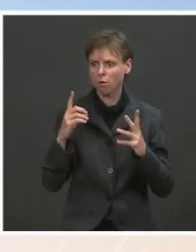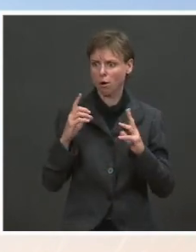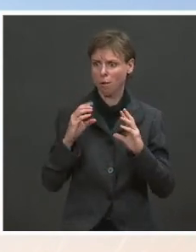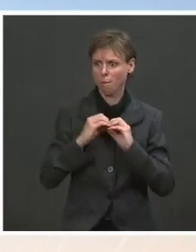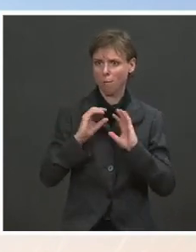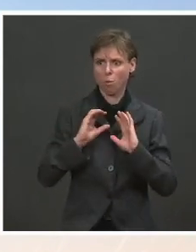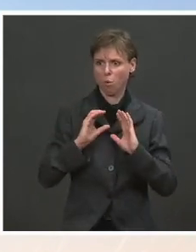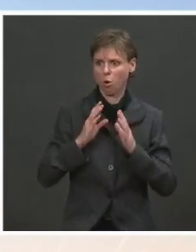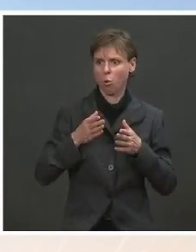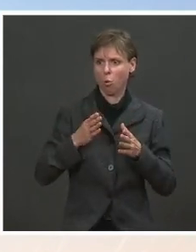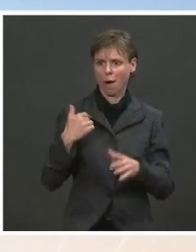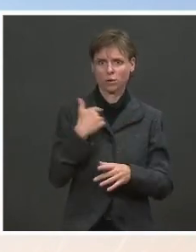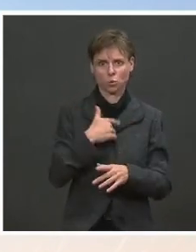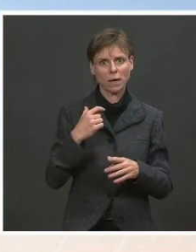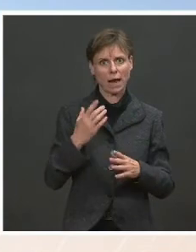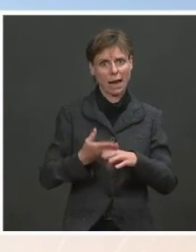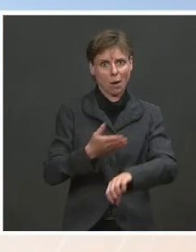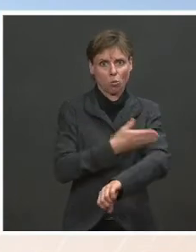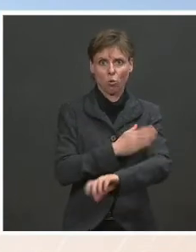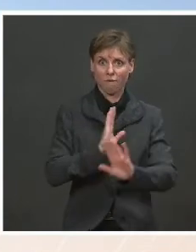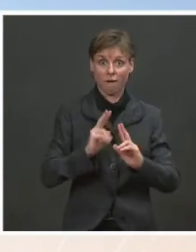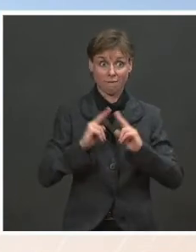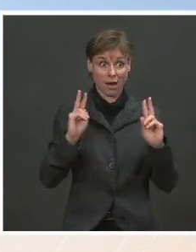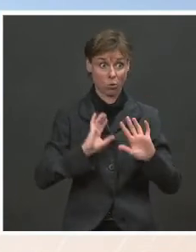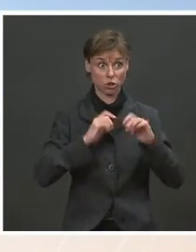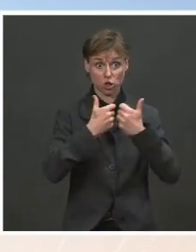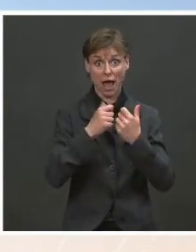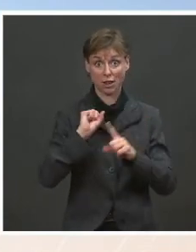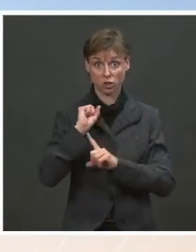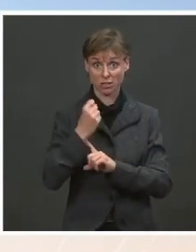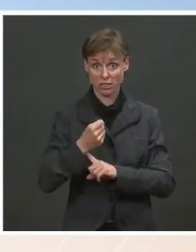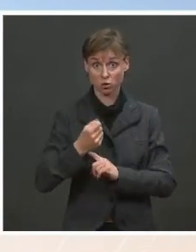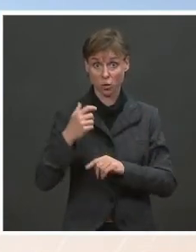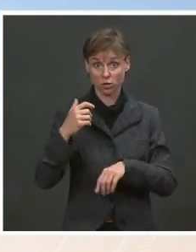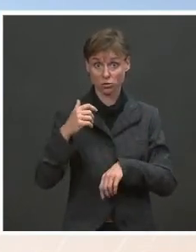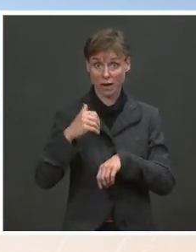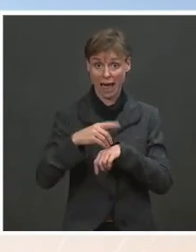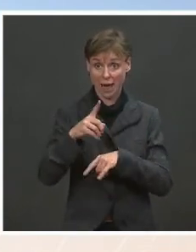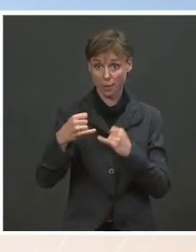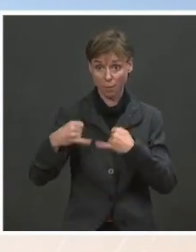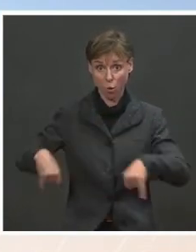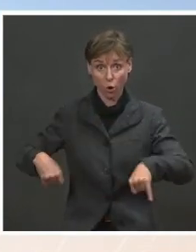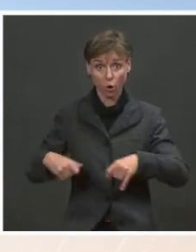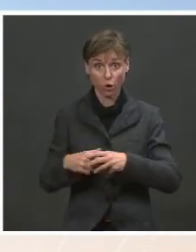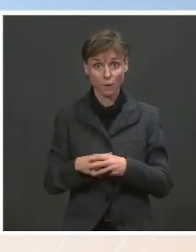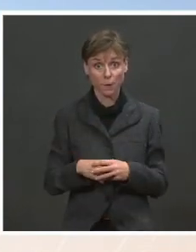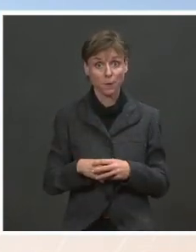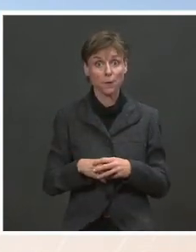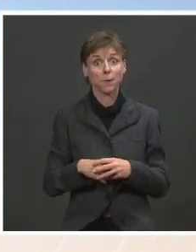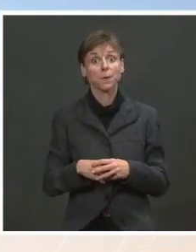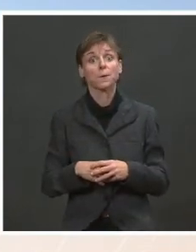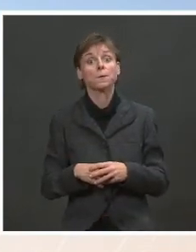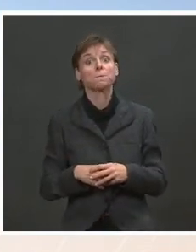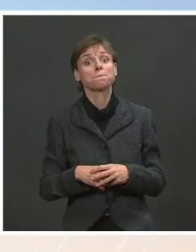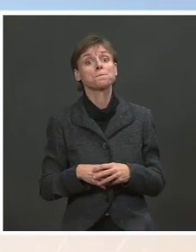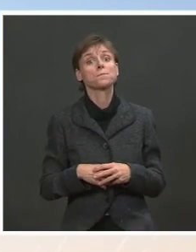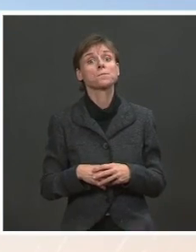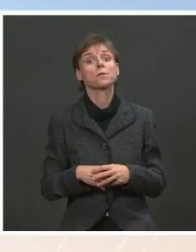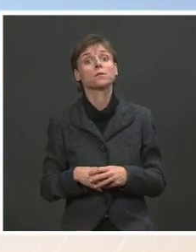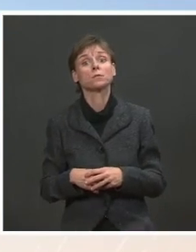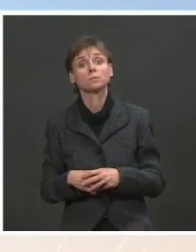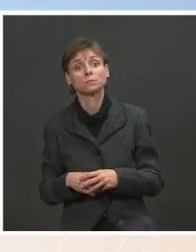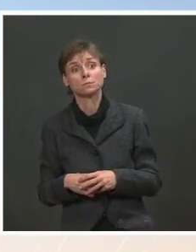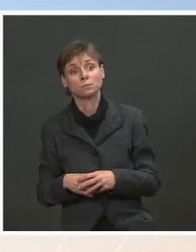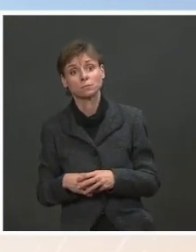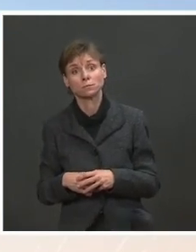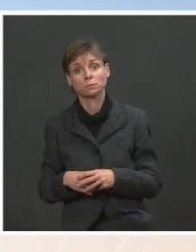very challenging situation at the border. Let me just go to make sure I get to everyone. Linda, go ahead. Sure, hi. Thanks, Jen. One from me and then one from, I'm the